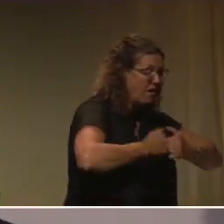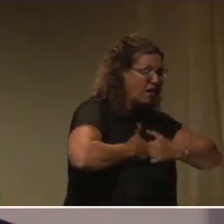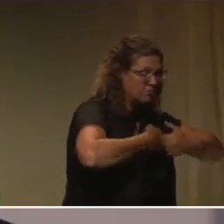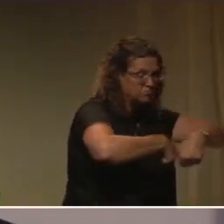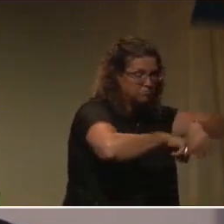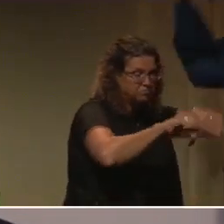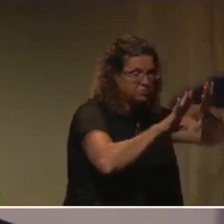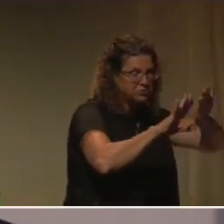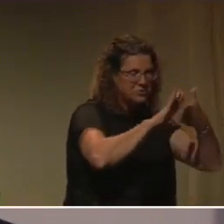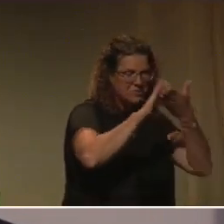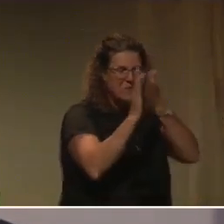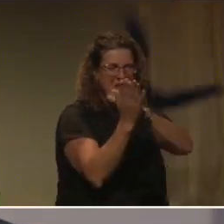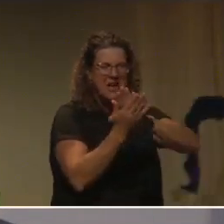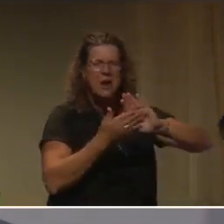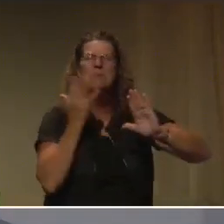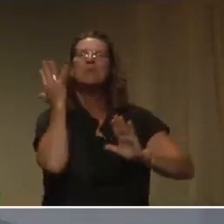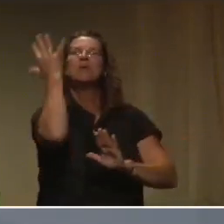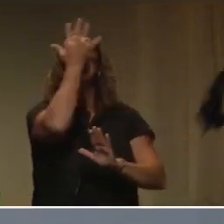for